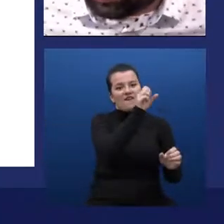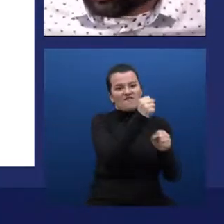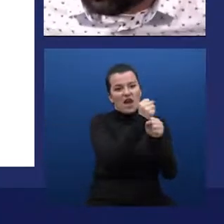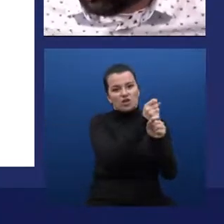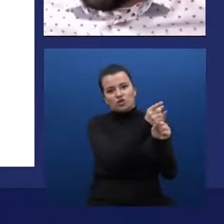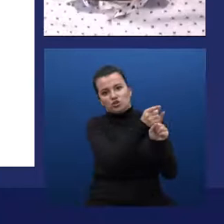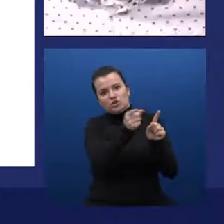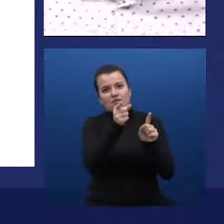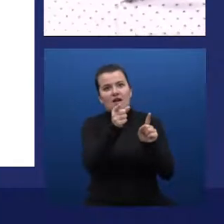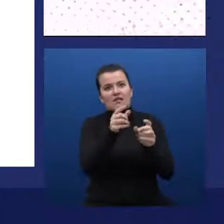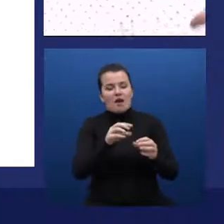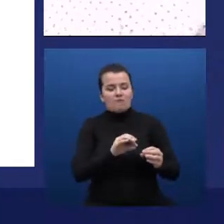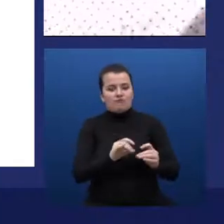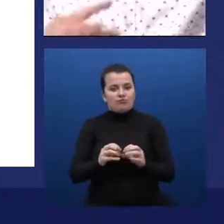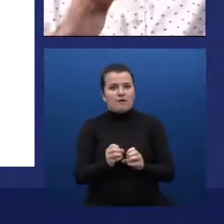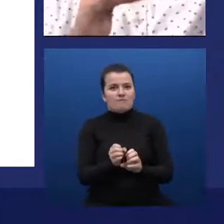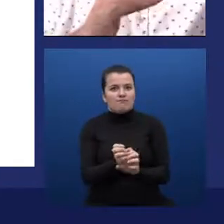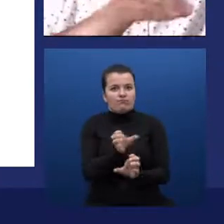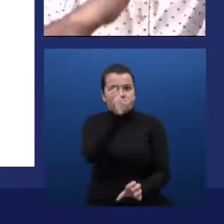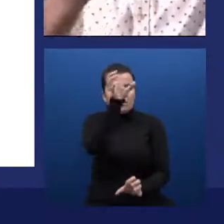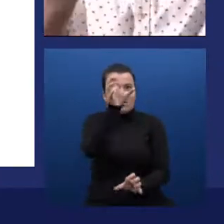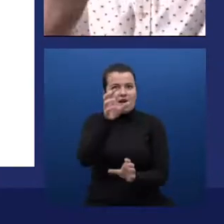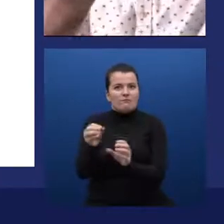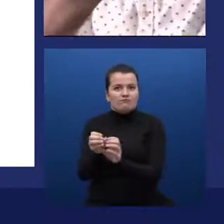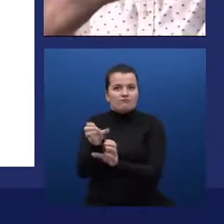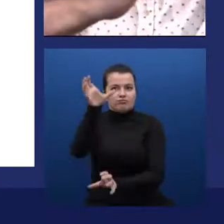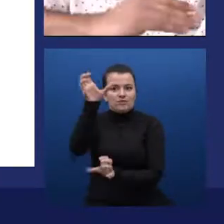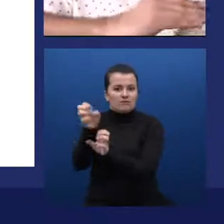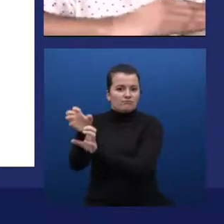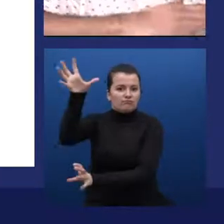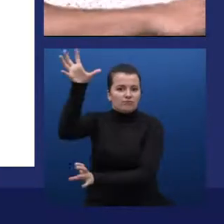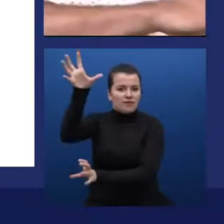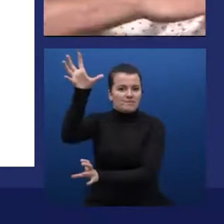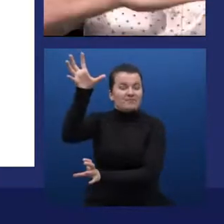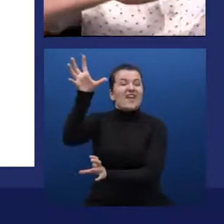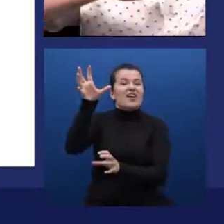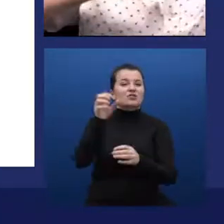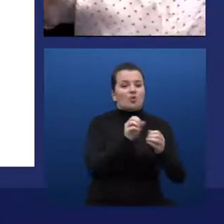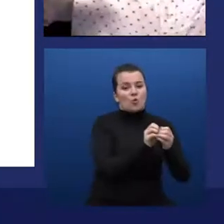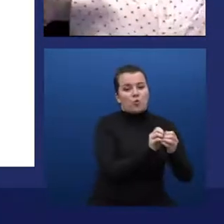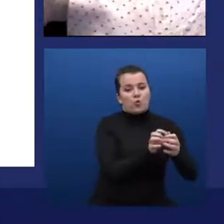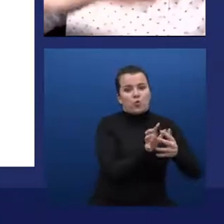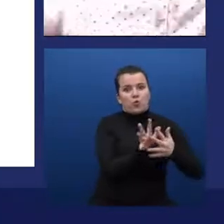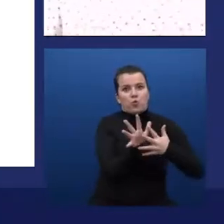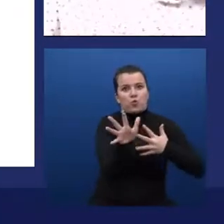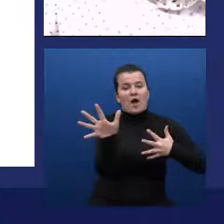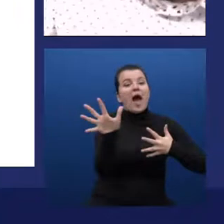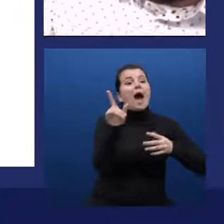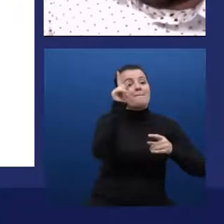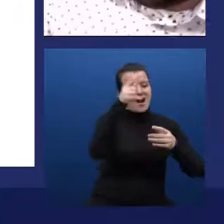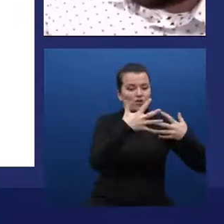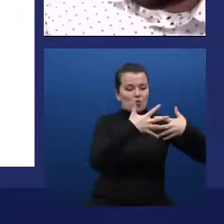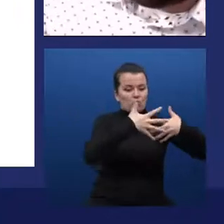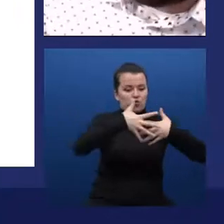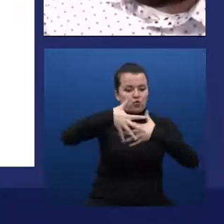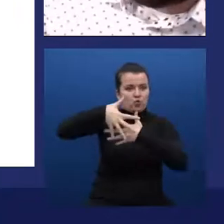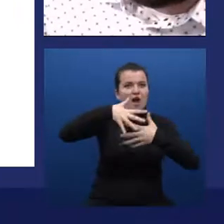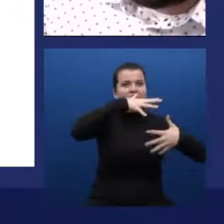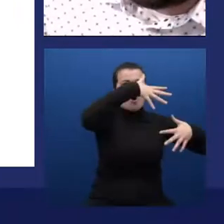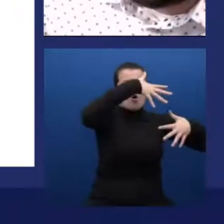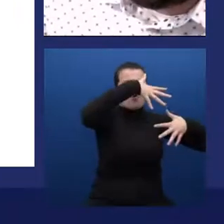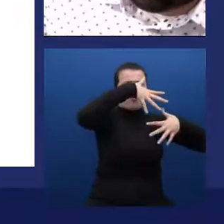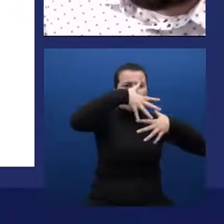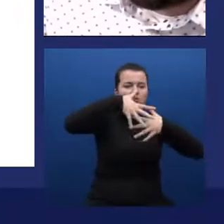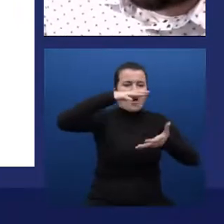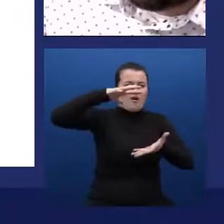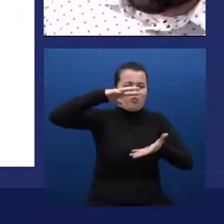it multiplies it again. And notice that as the network goes, the space like shrinks down, right? So notice that at the end, since this